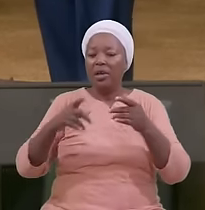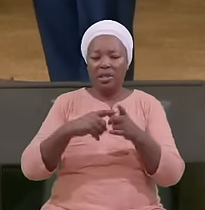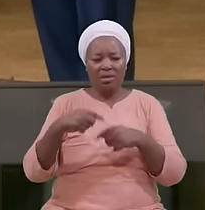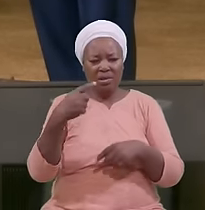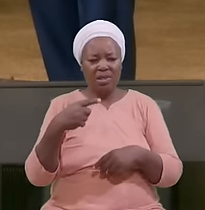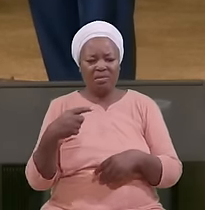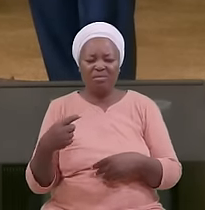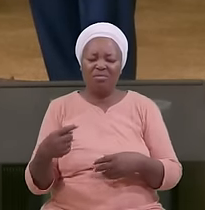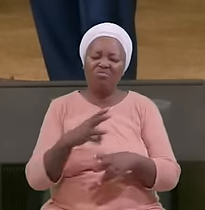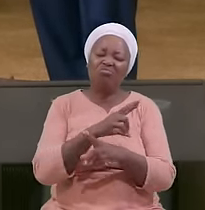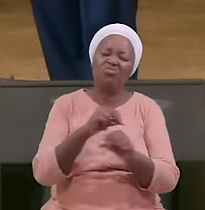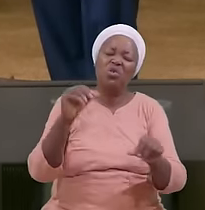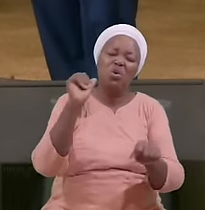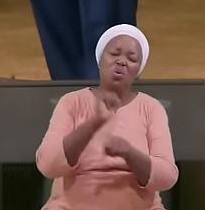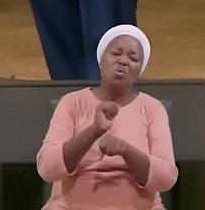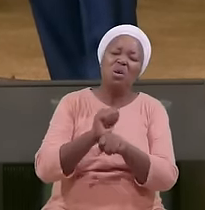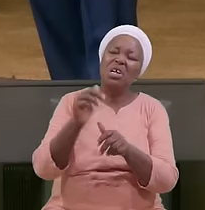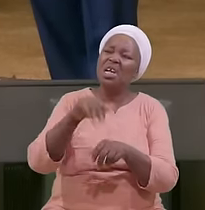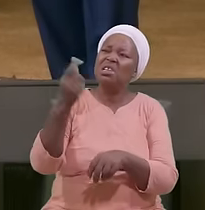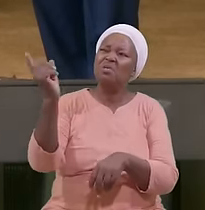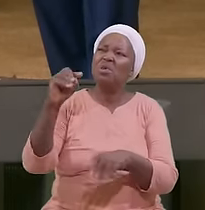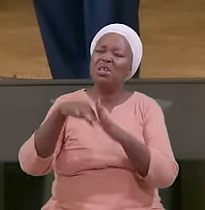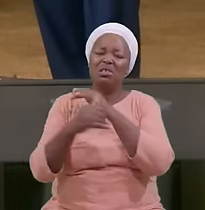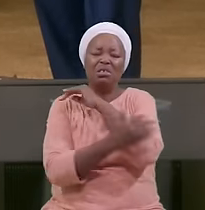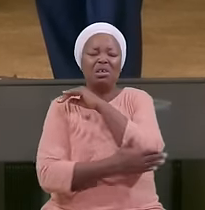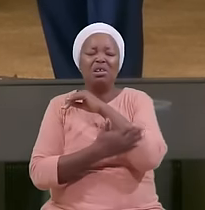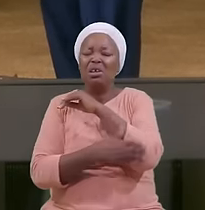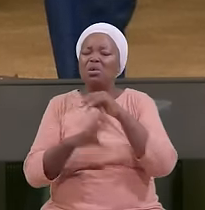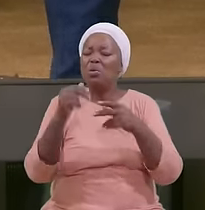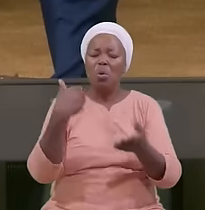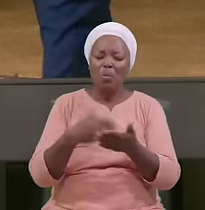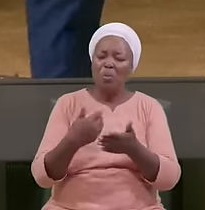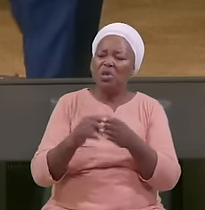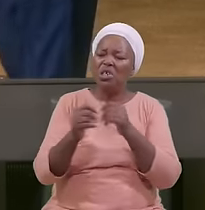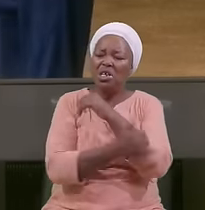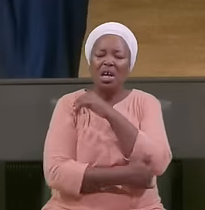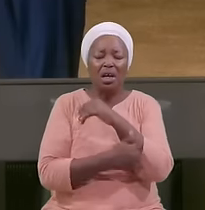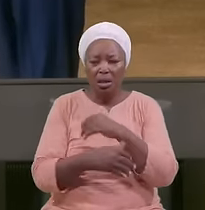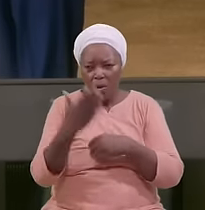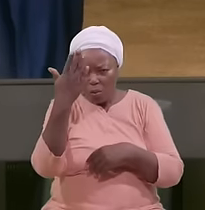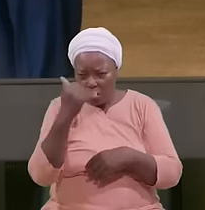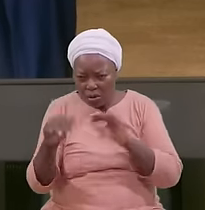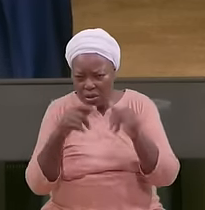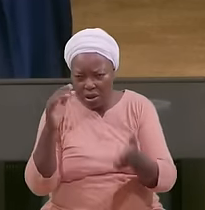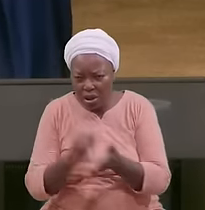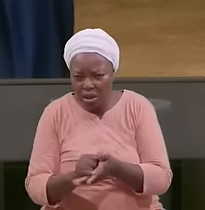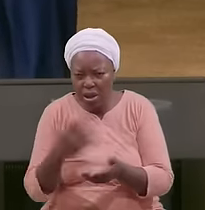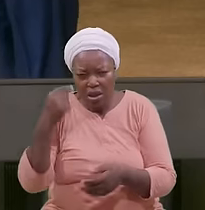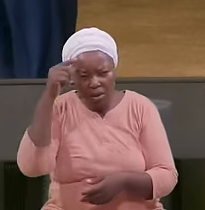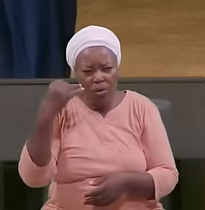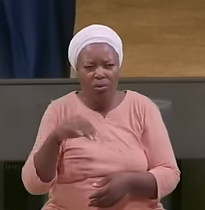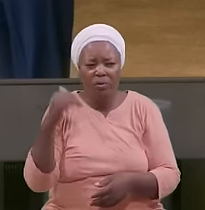no job in the country. There is no money in the country. Why are you saying that? The thought of foolishness